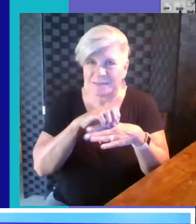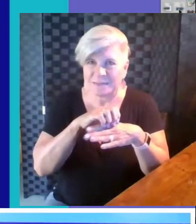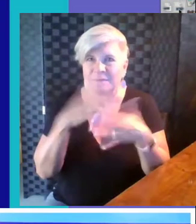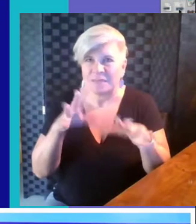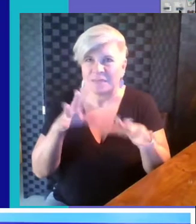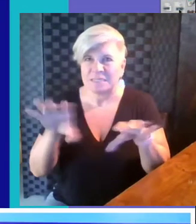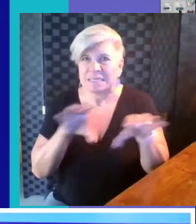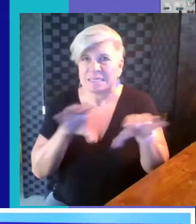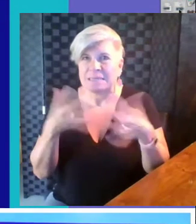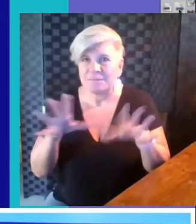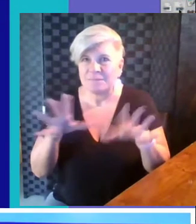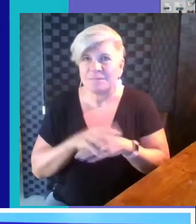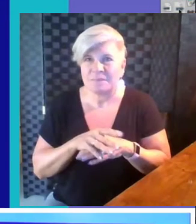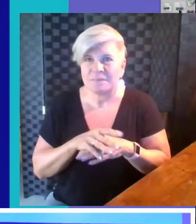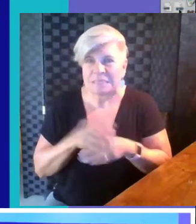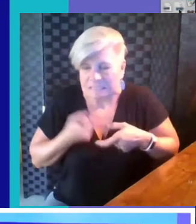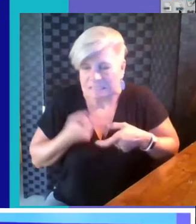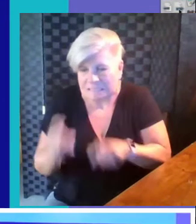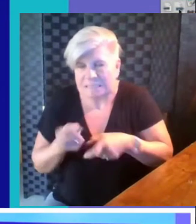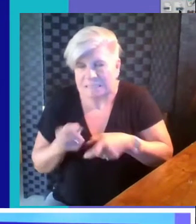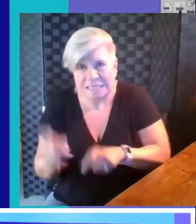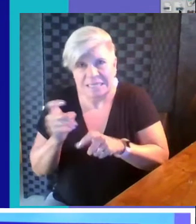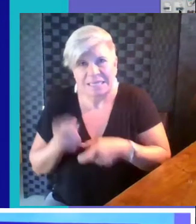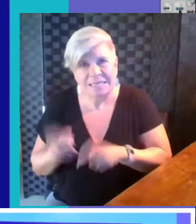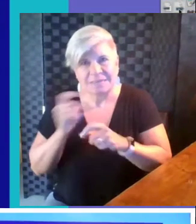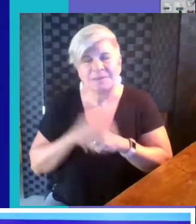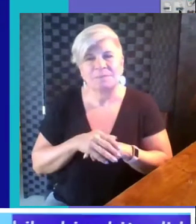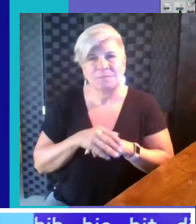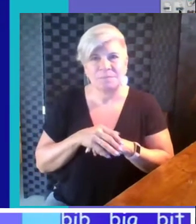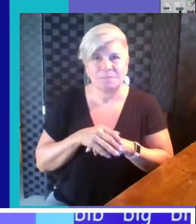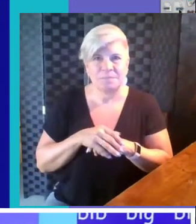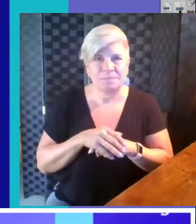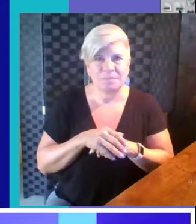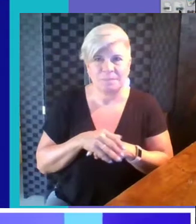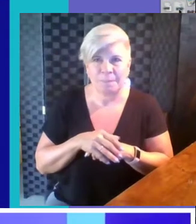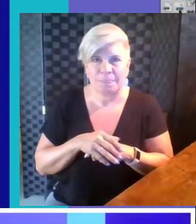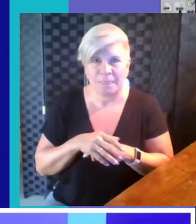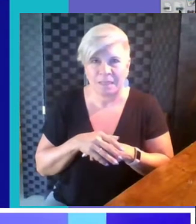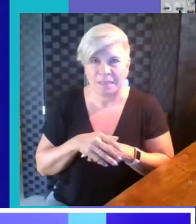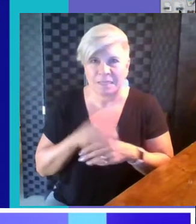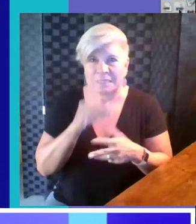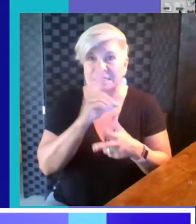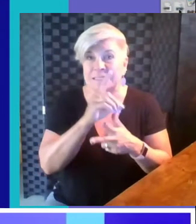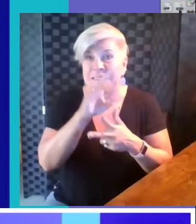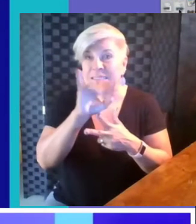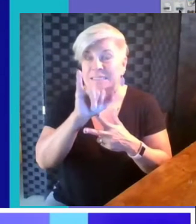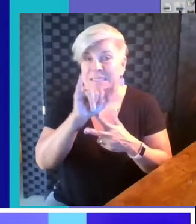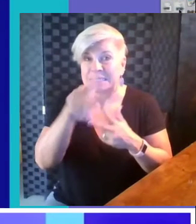bit, did, dig. Let's try this next row.